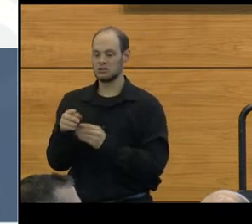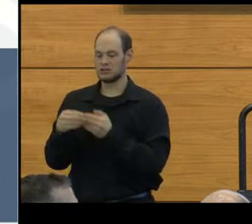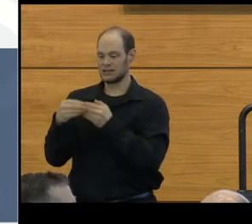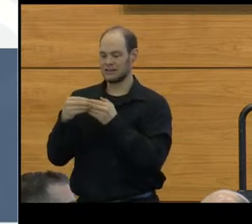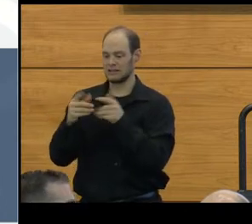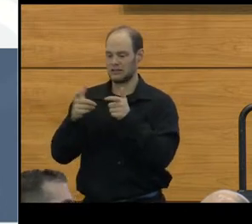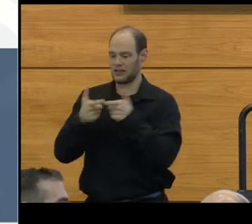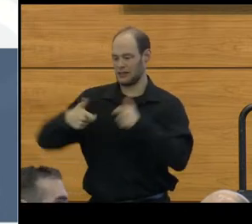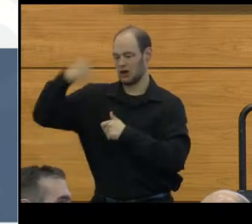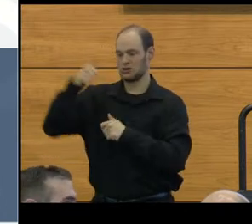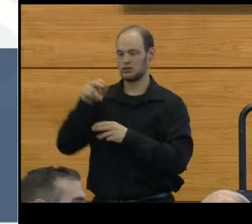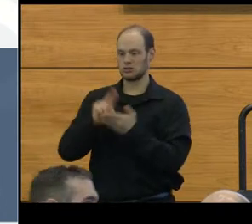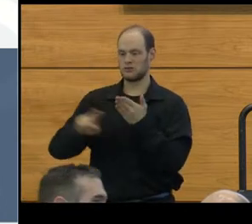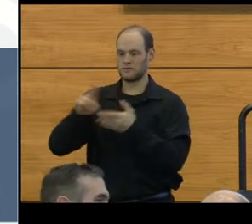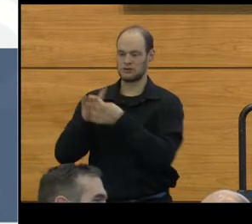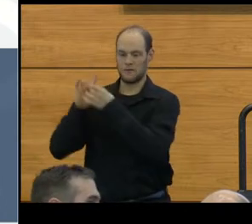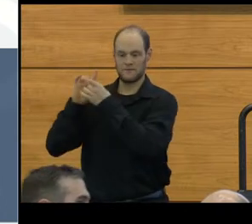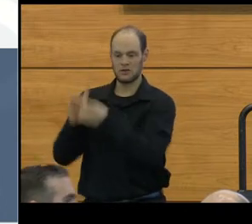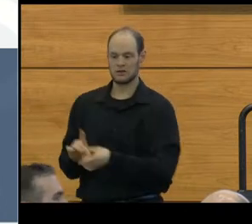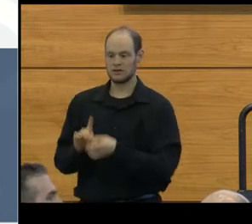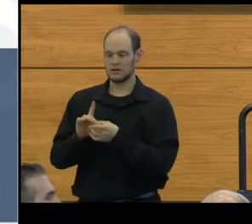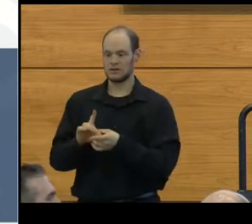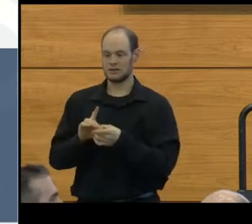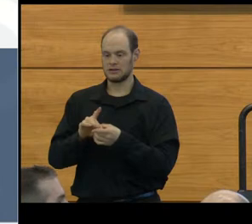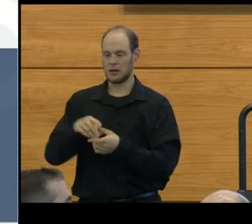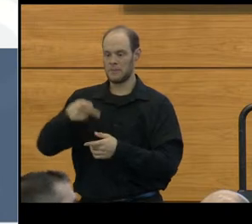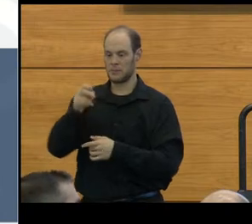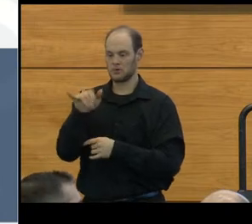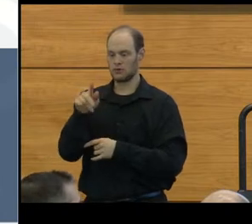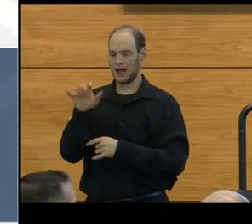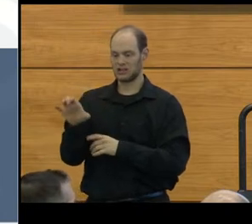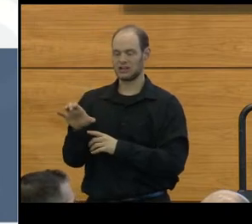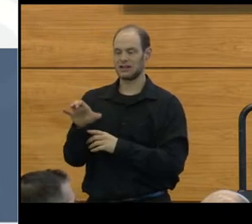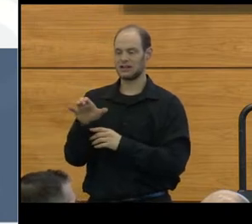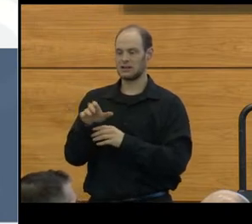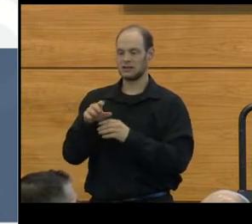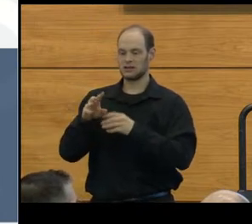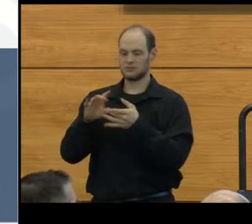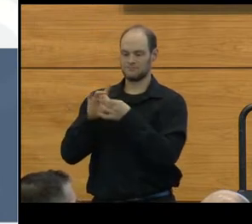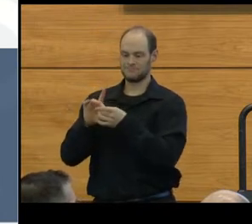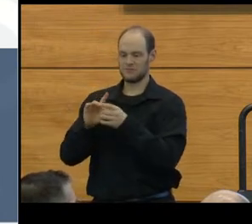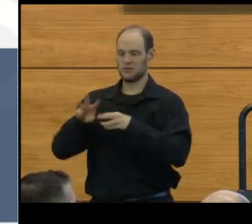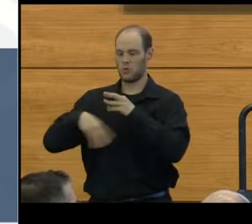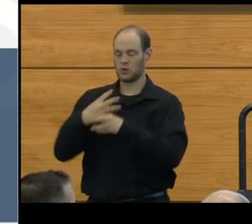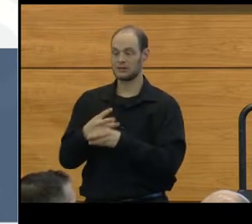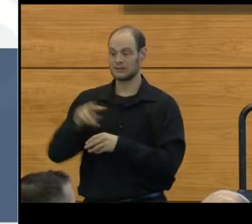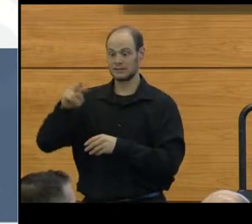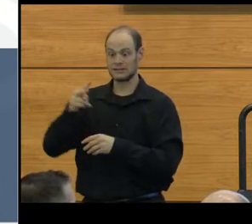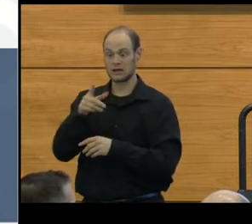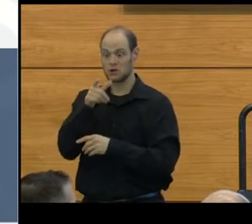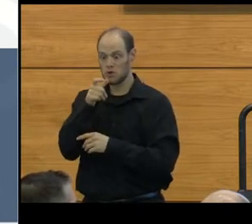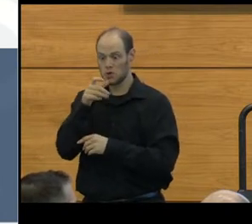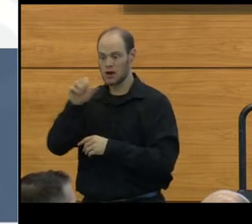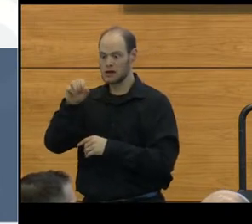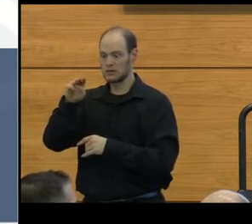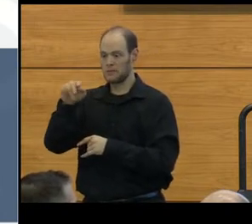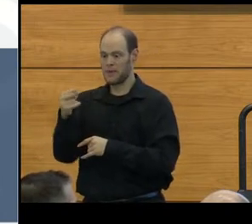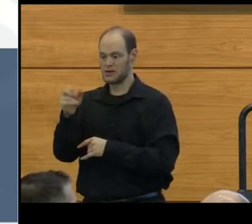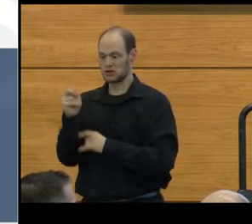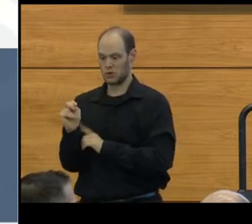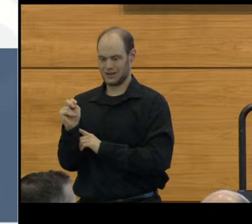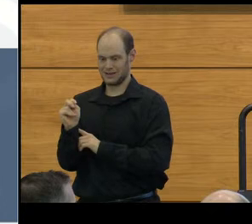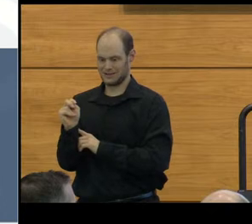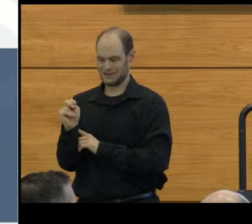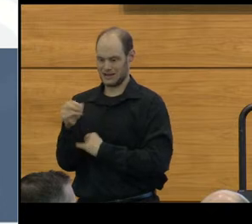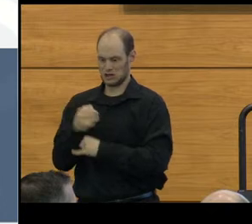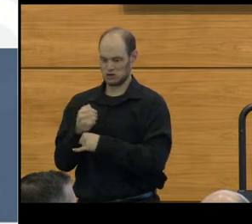largest university-affiliated herpetologic collection in the world, second only to the Smithsonian